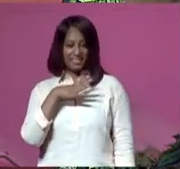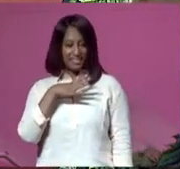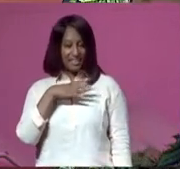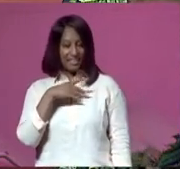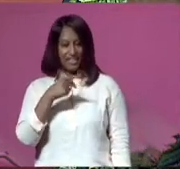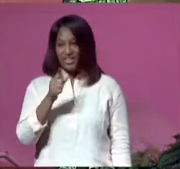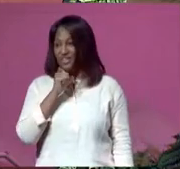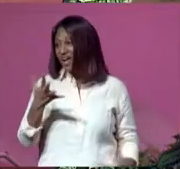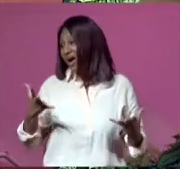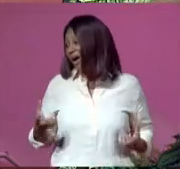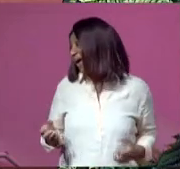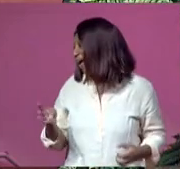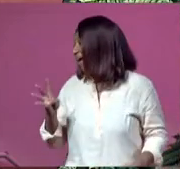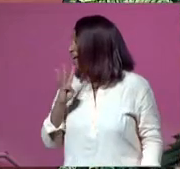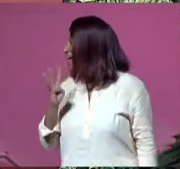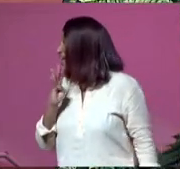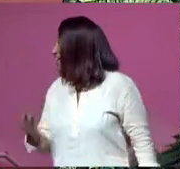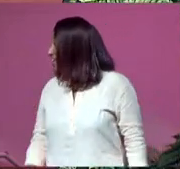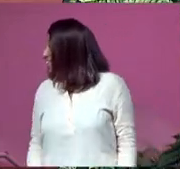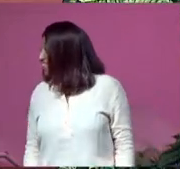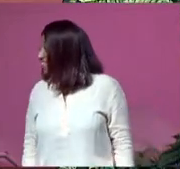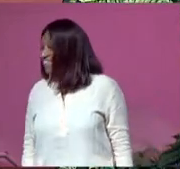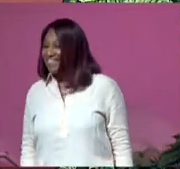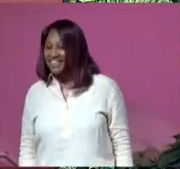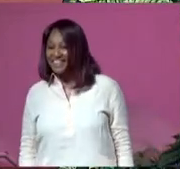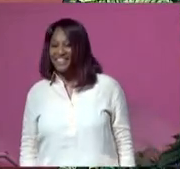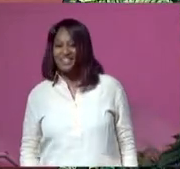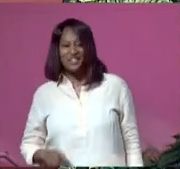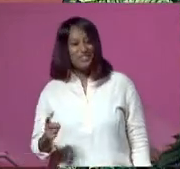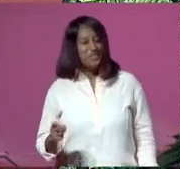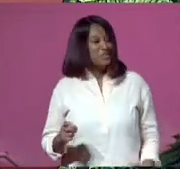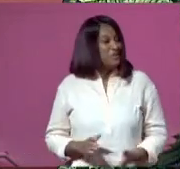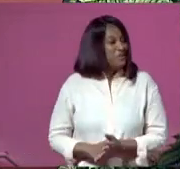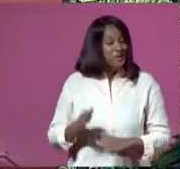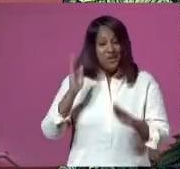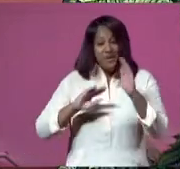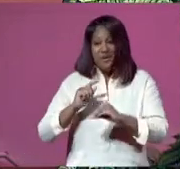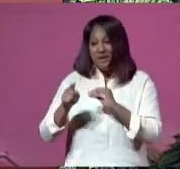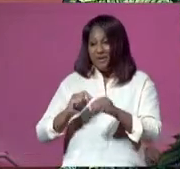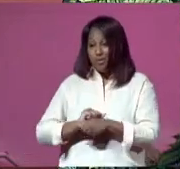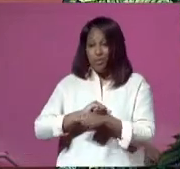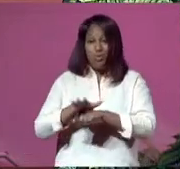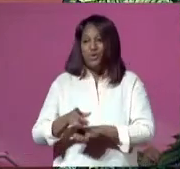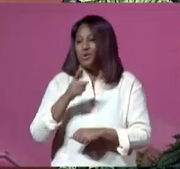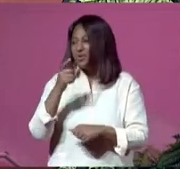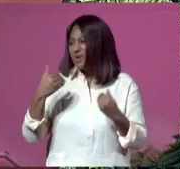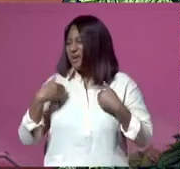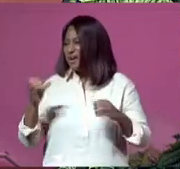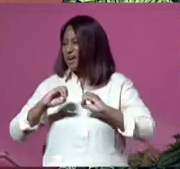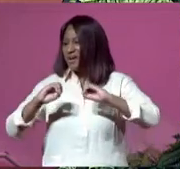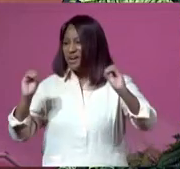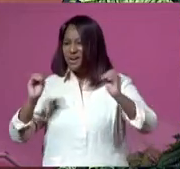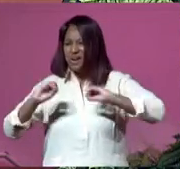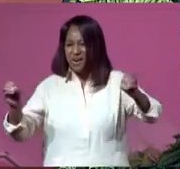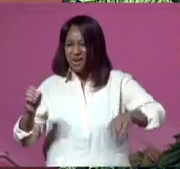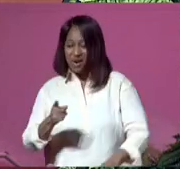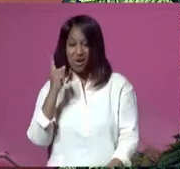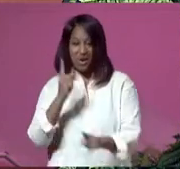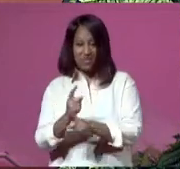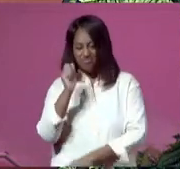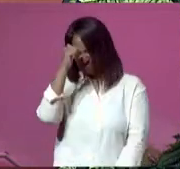Y'all don't want to talk to me. Y'all still got your pandemic posture on. You have no right, woo, to be anointed